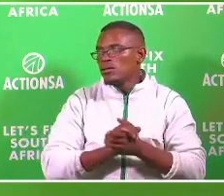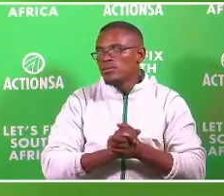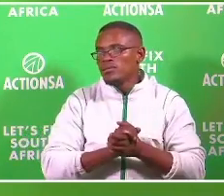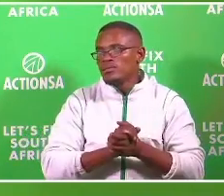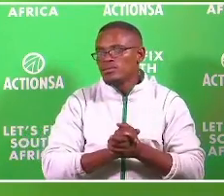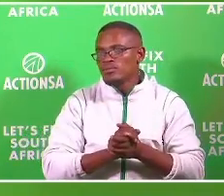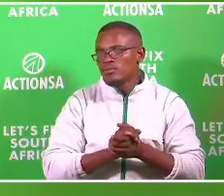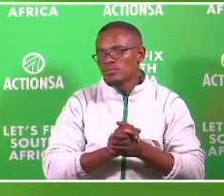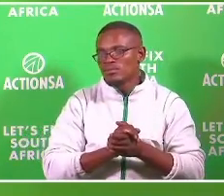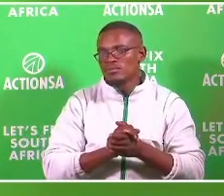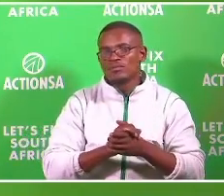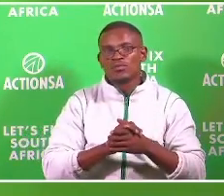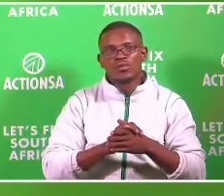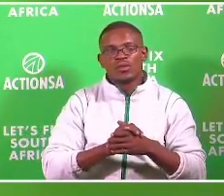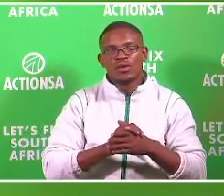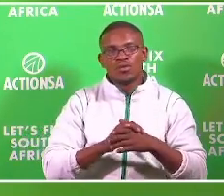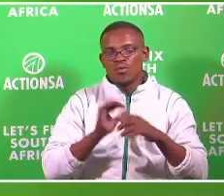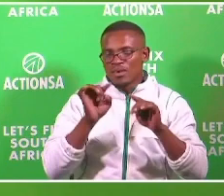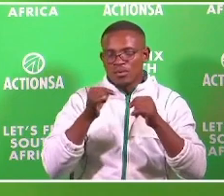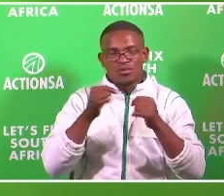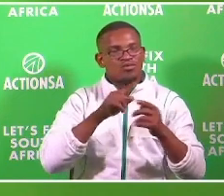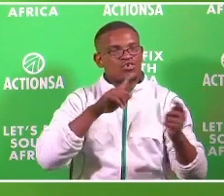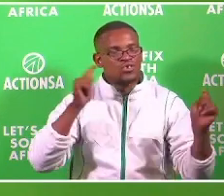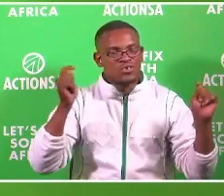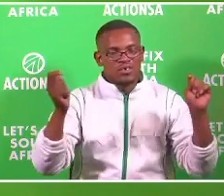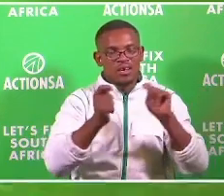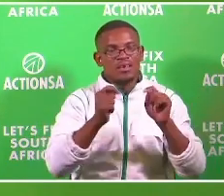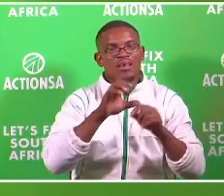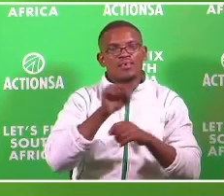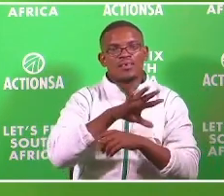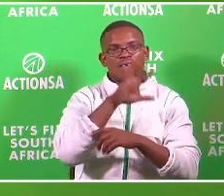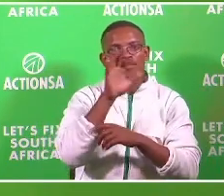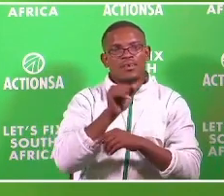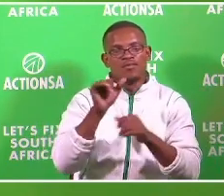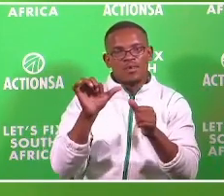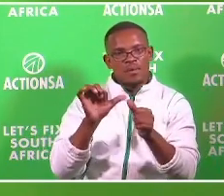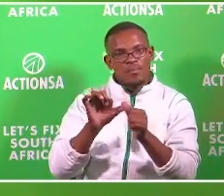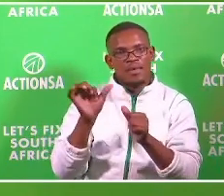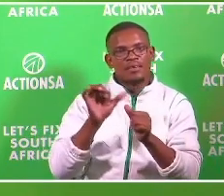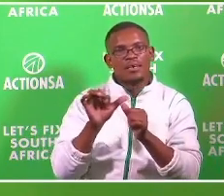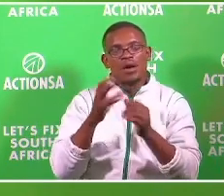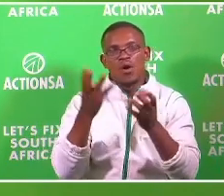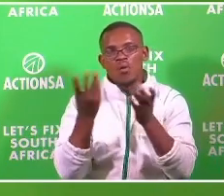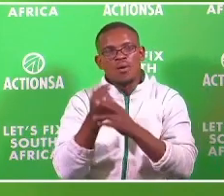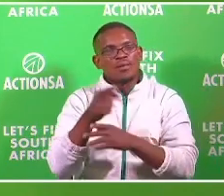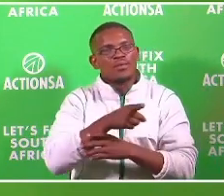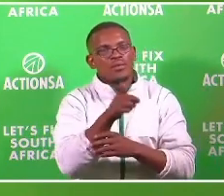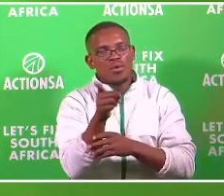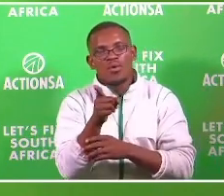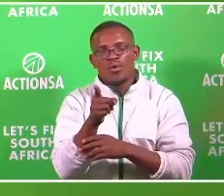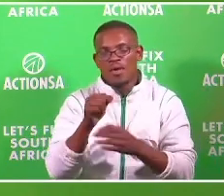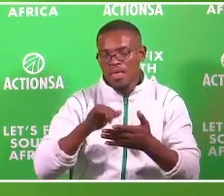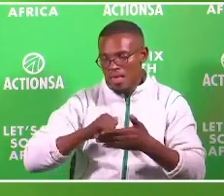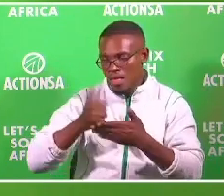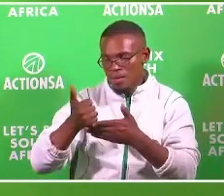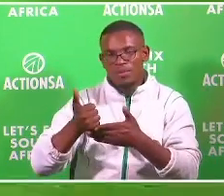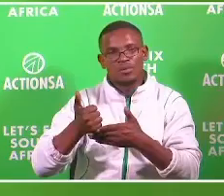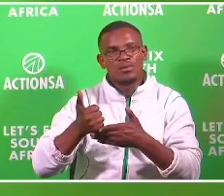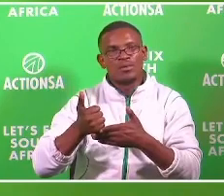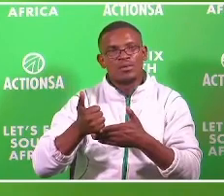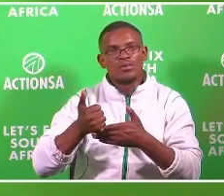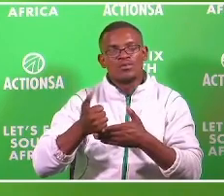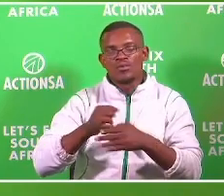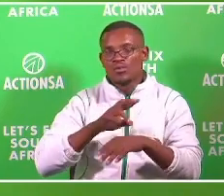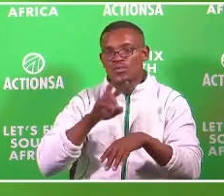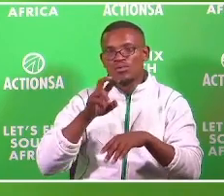have fundamentally changed South Africa for the better. With your help, we wouldn't have started to fix South Africa.